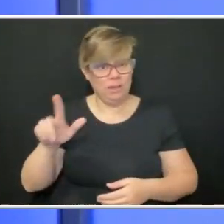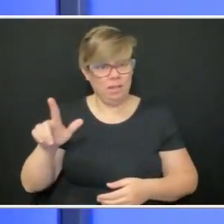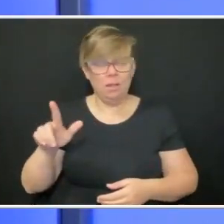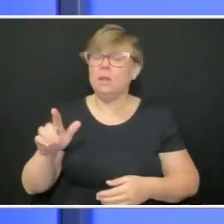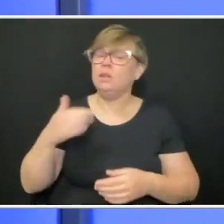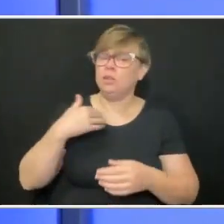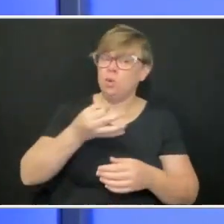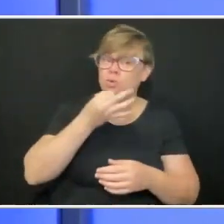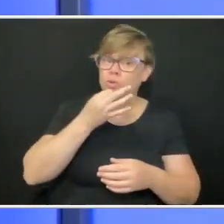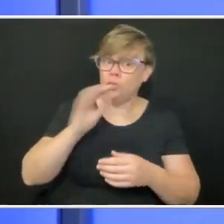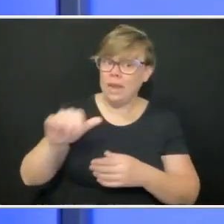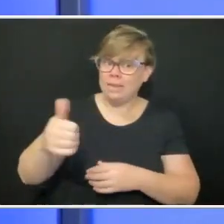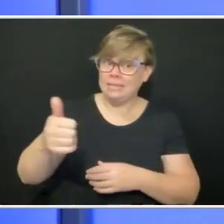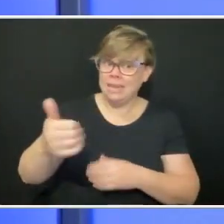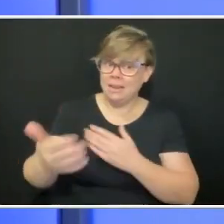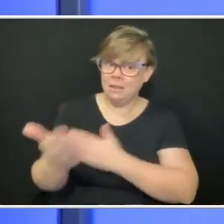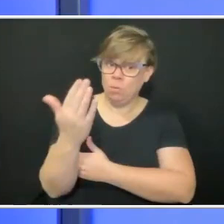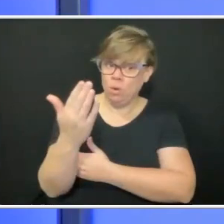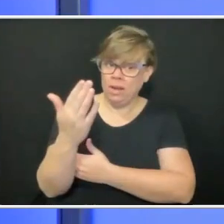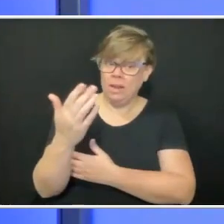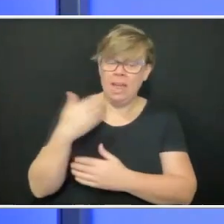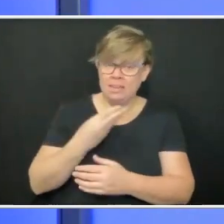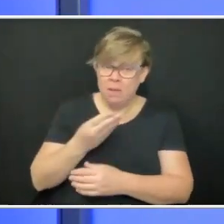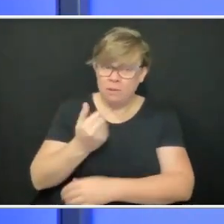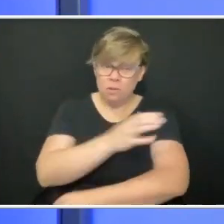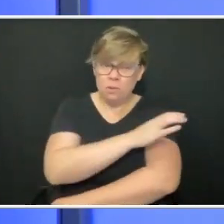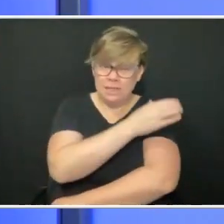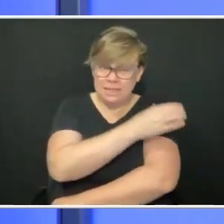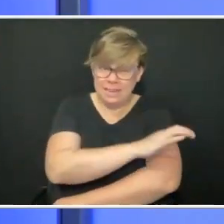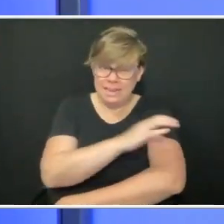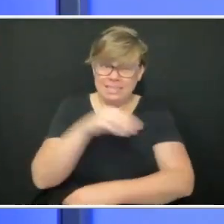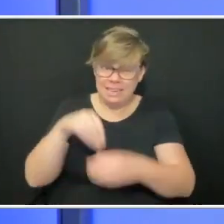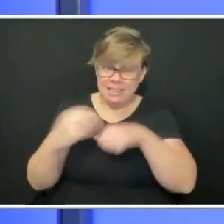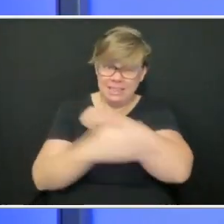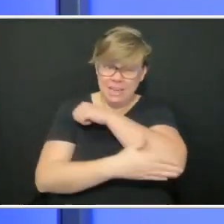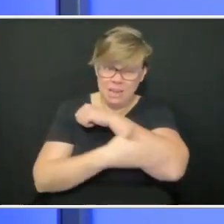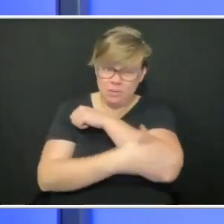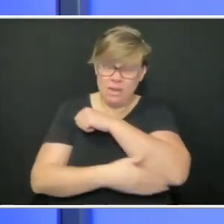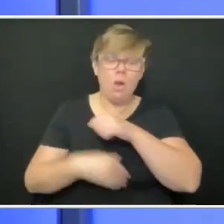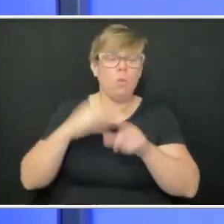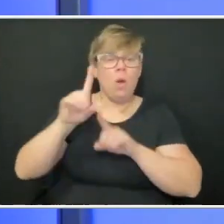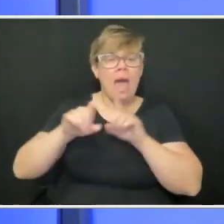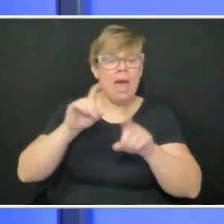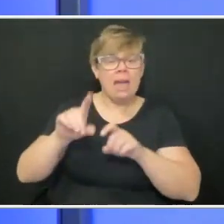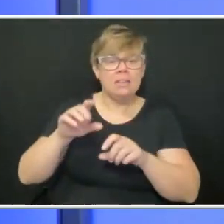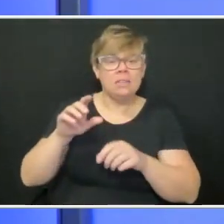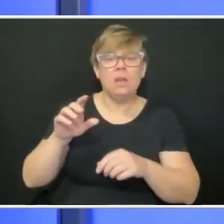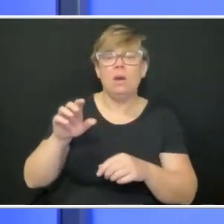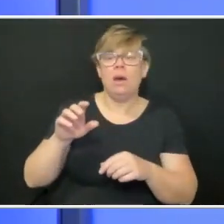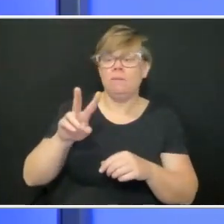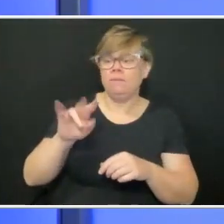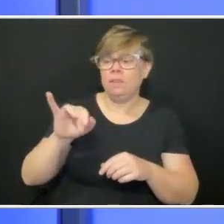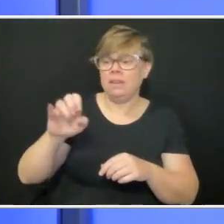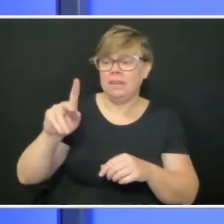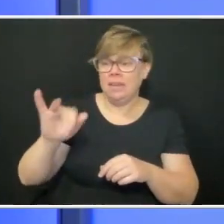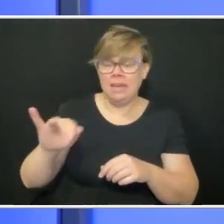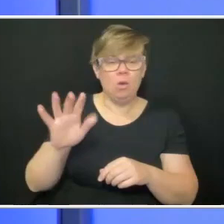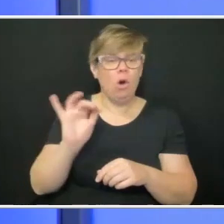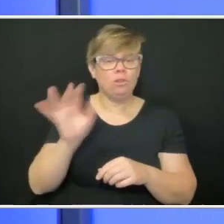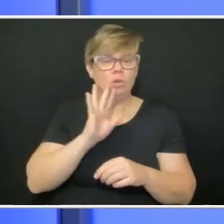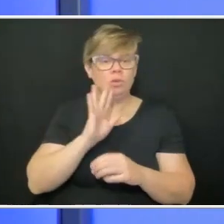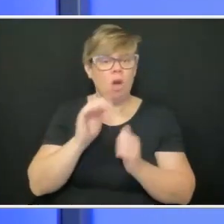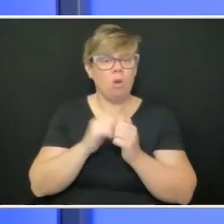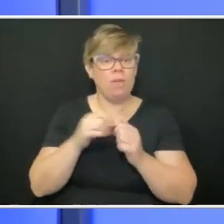the clinic here. It's one of only a few in the whole country. You'll get to ask questions of Vicki, and you'll also get to speak with the specialists who've helped